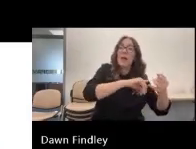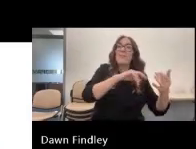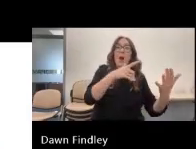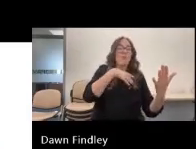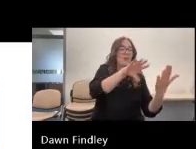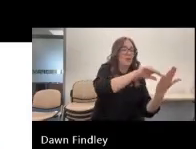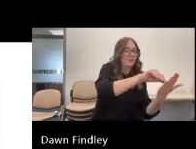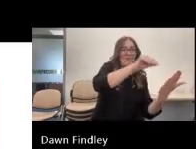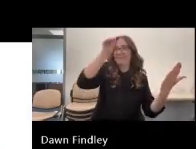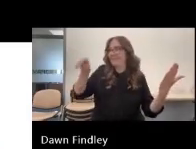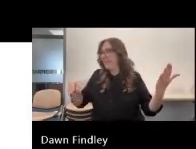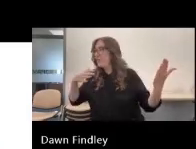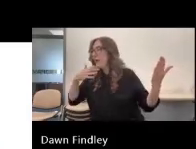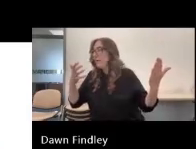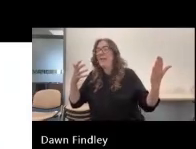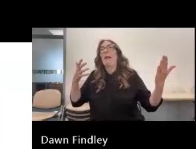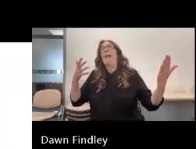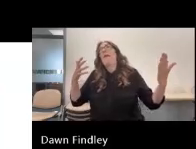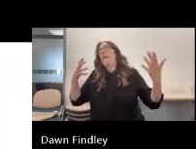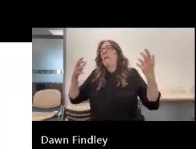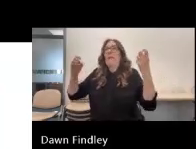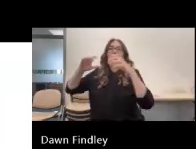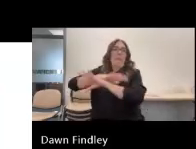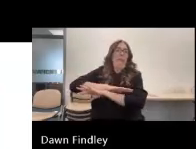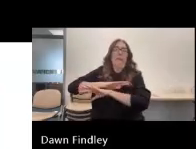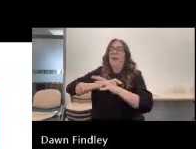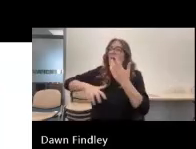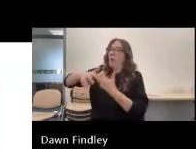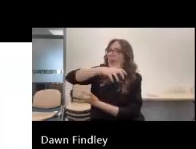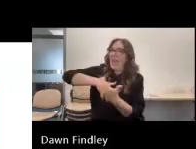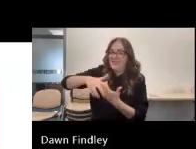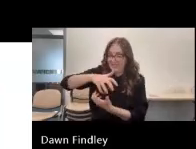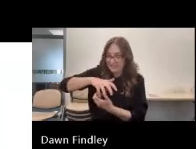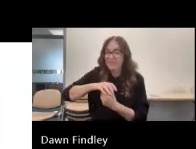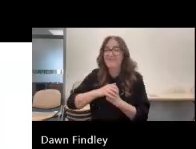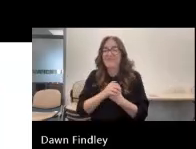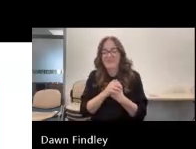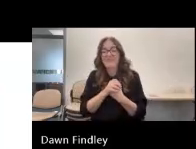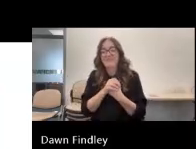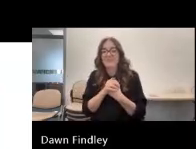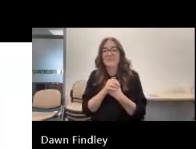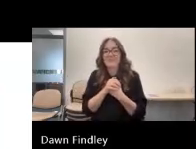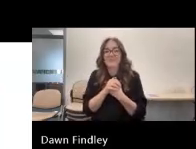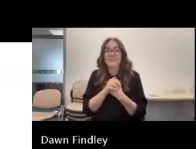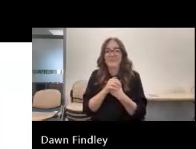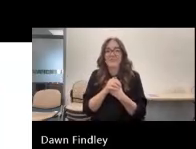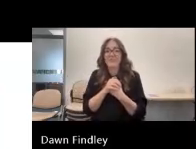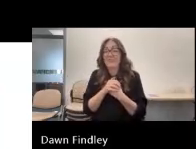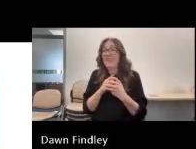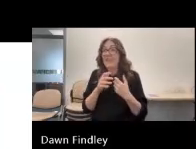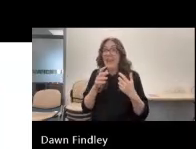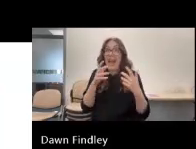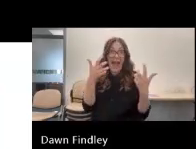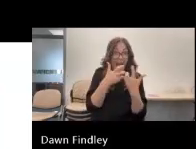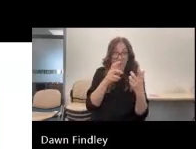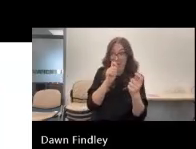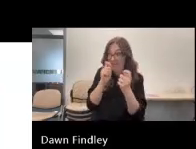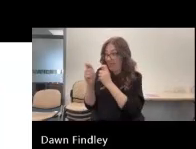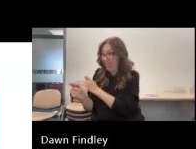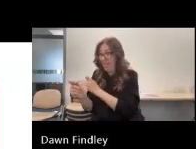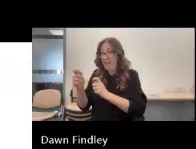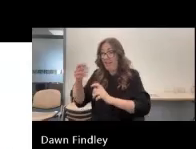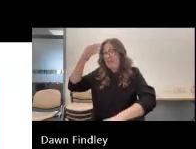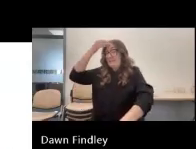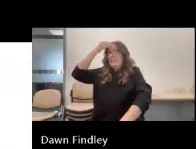of phone to another, as I experienced a few years ago, is quite a sharp learning curve. And